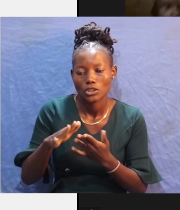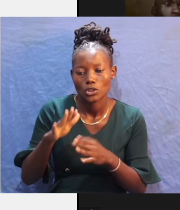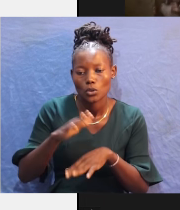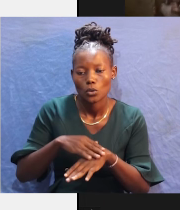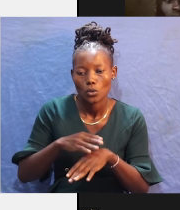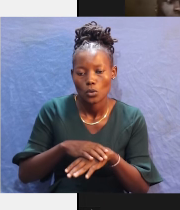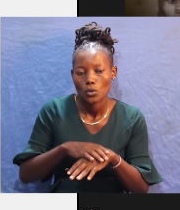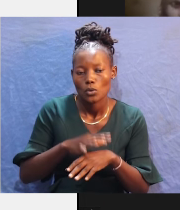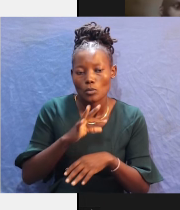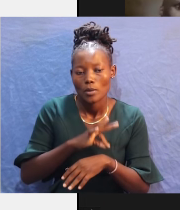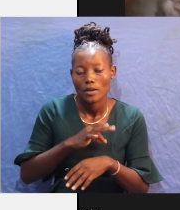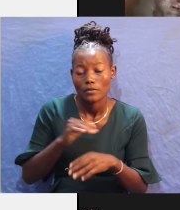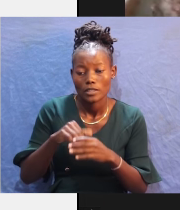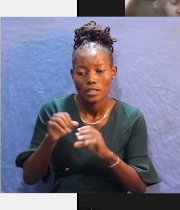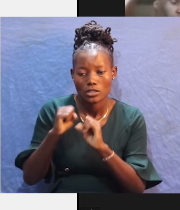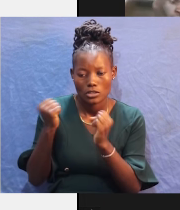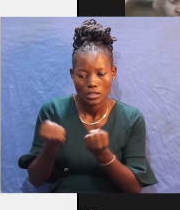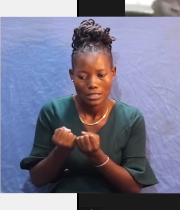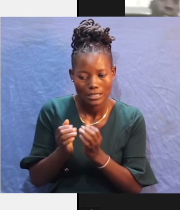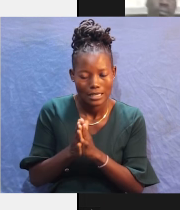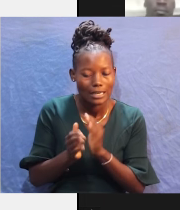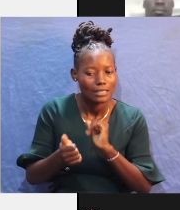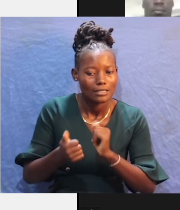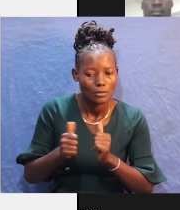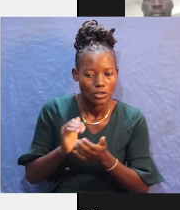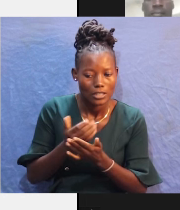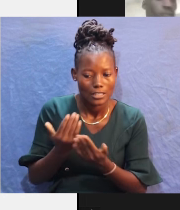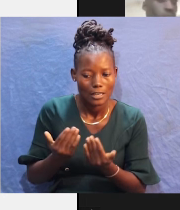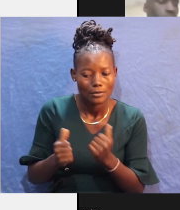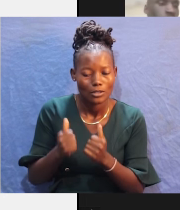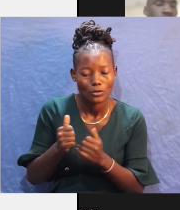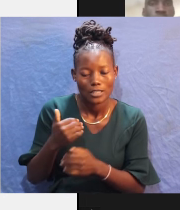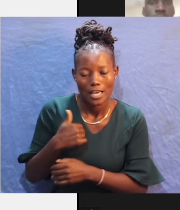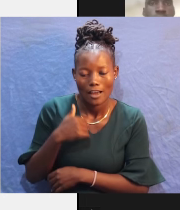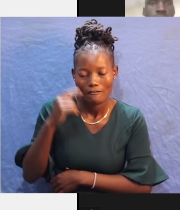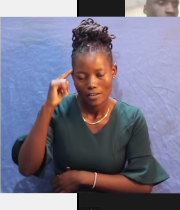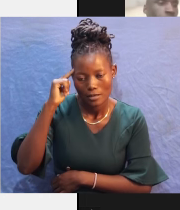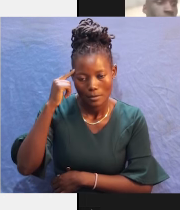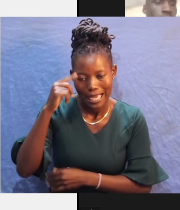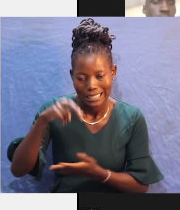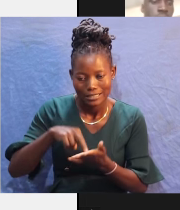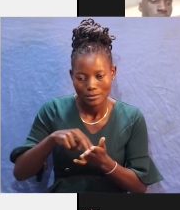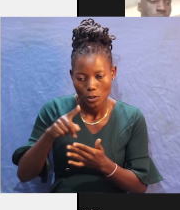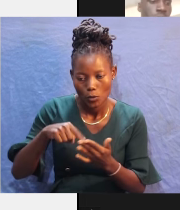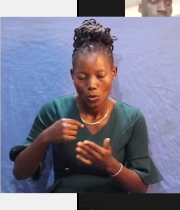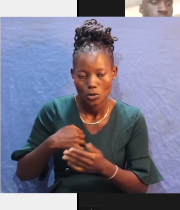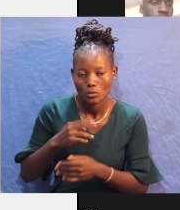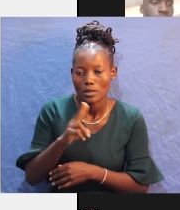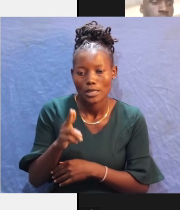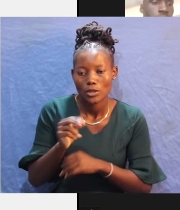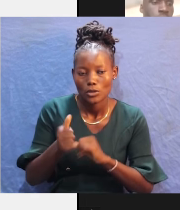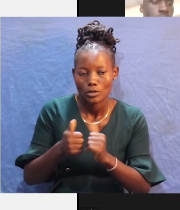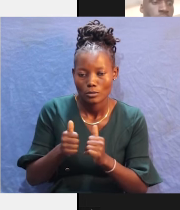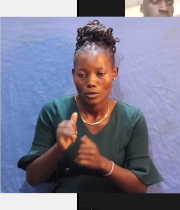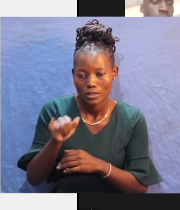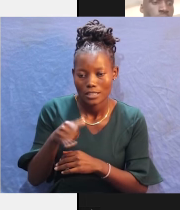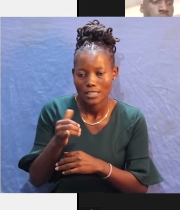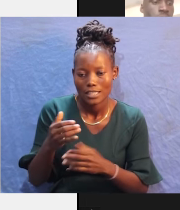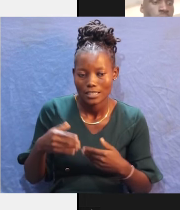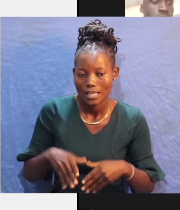ball, if you don't communicate good with your team, you won't be a very good player because you don't know how to